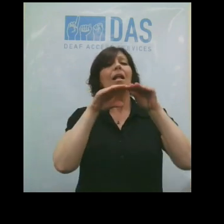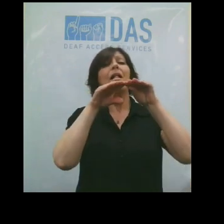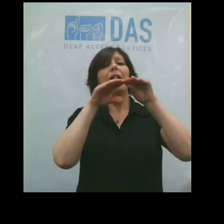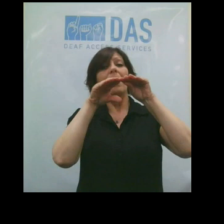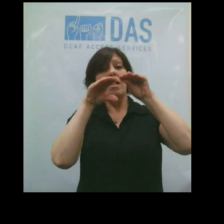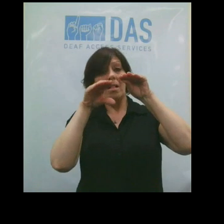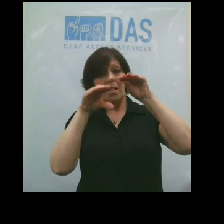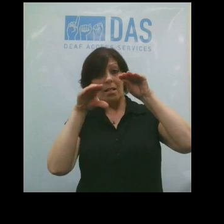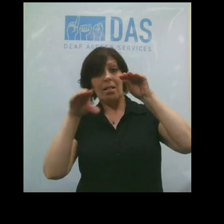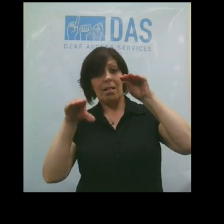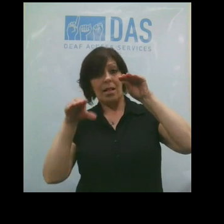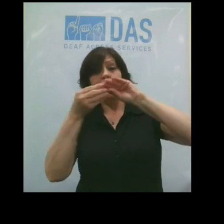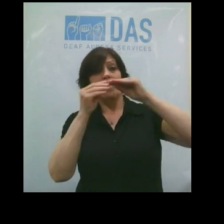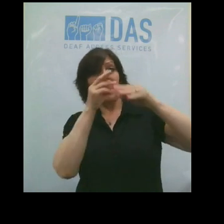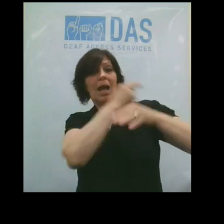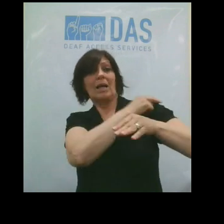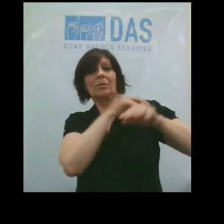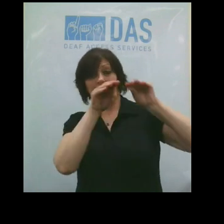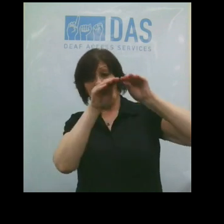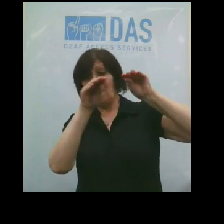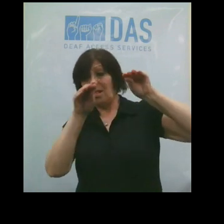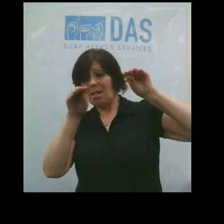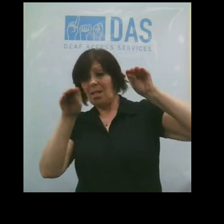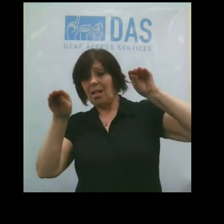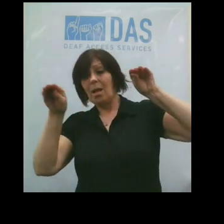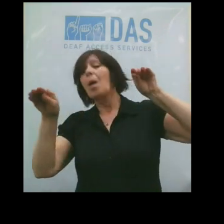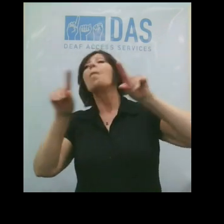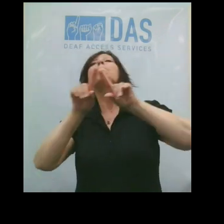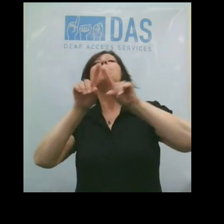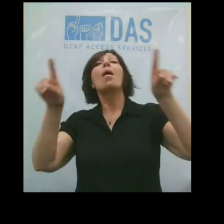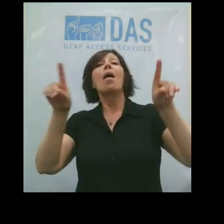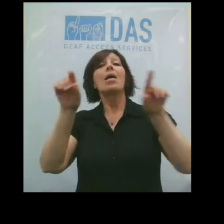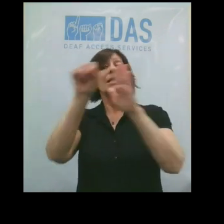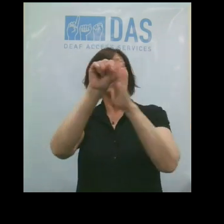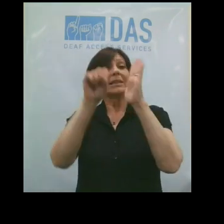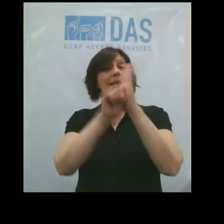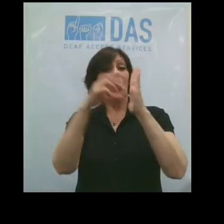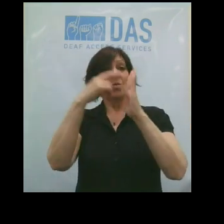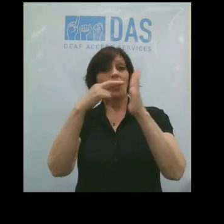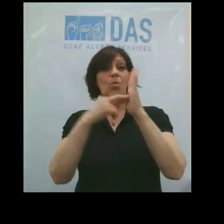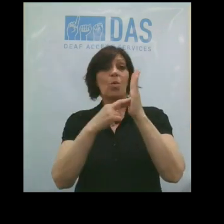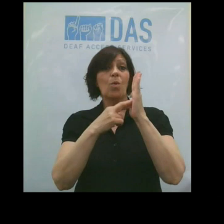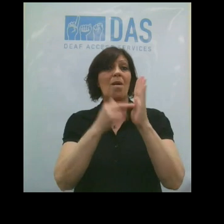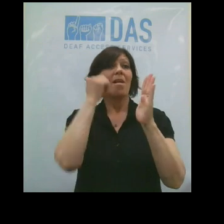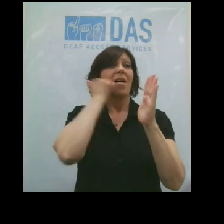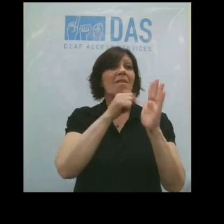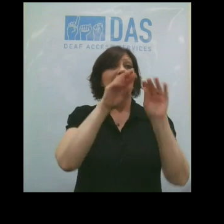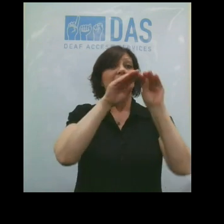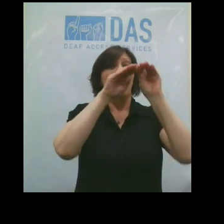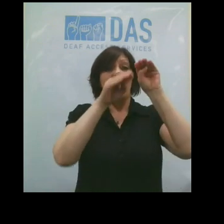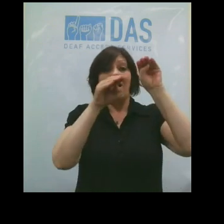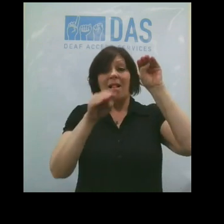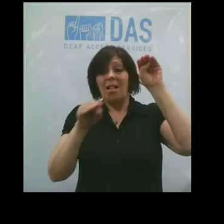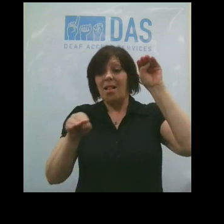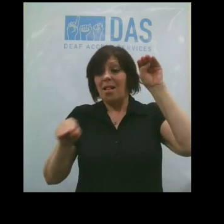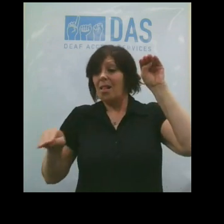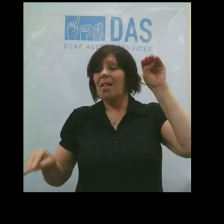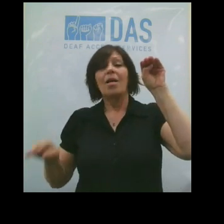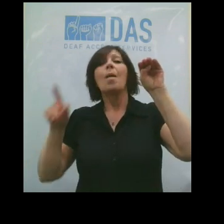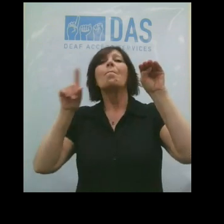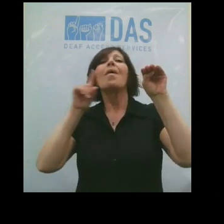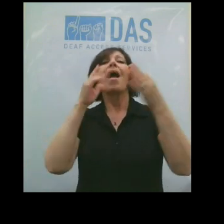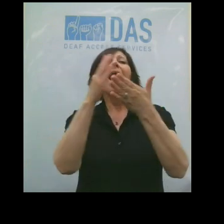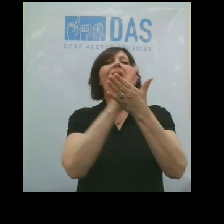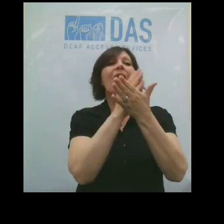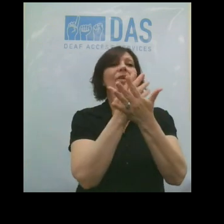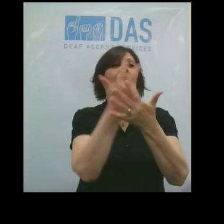overall hospitalizations over 14 days, but the state standard is not just a straight 14-day decline. It is also based on a 3-day rolling